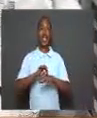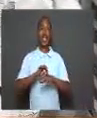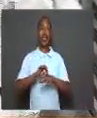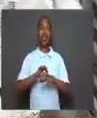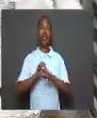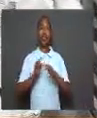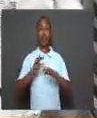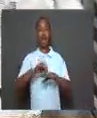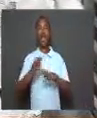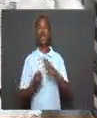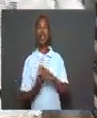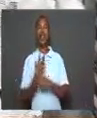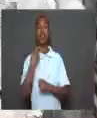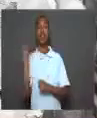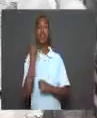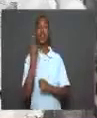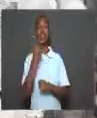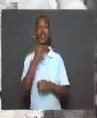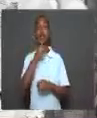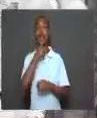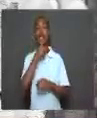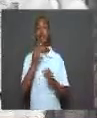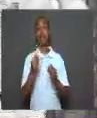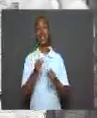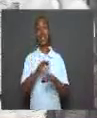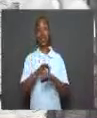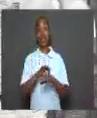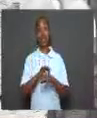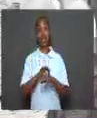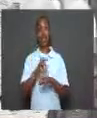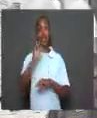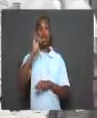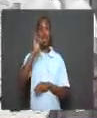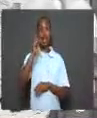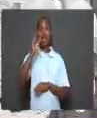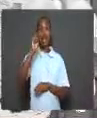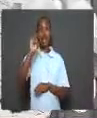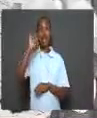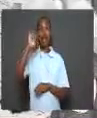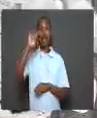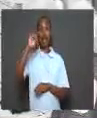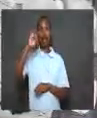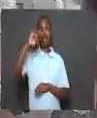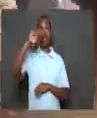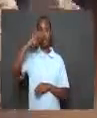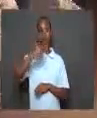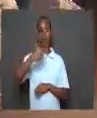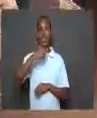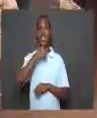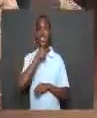leather using tannin. Tannin is an acidic chemical